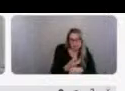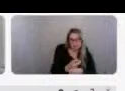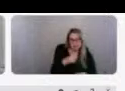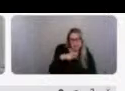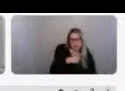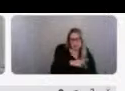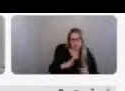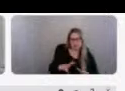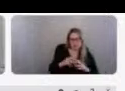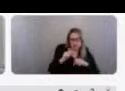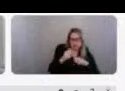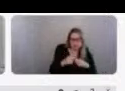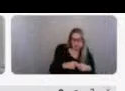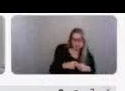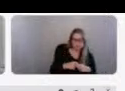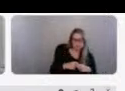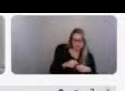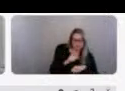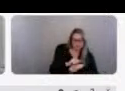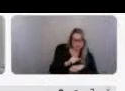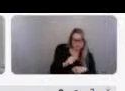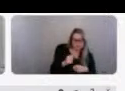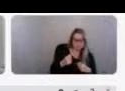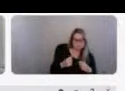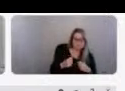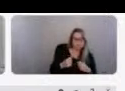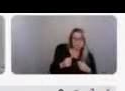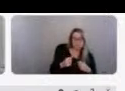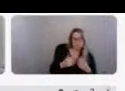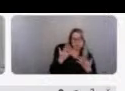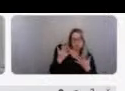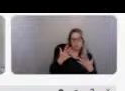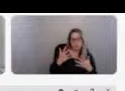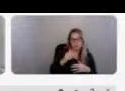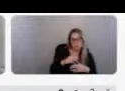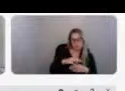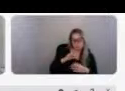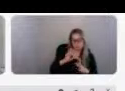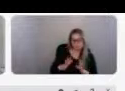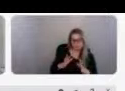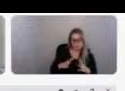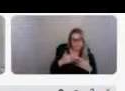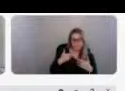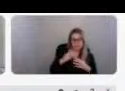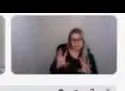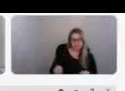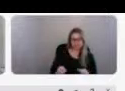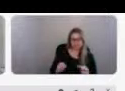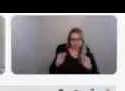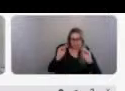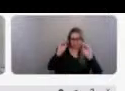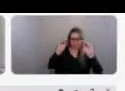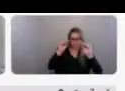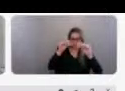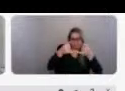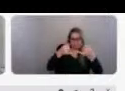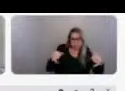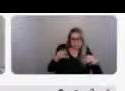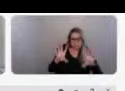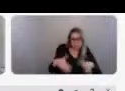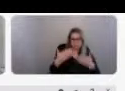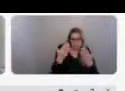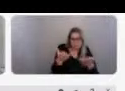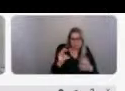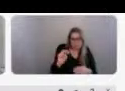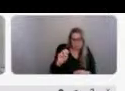to effectively serve our constituents i am pleading with you to please move up the southern boundary of the proposed ld2